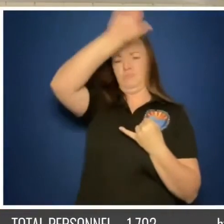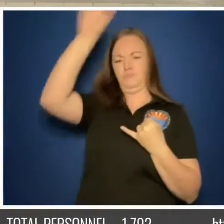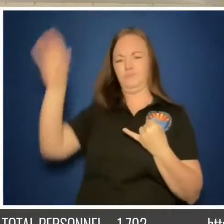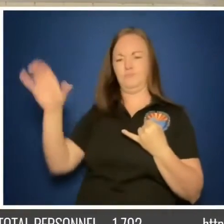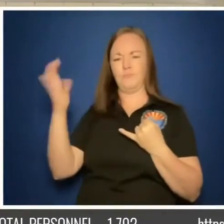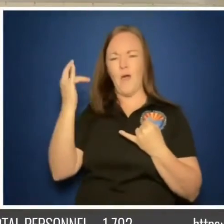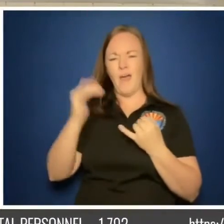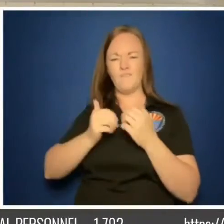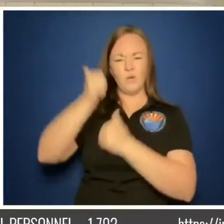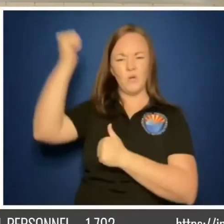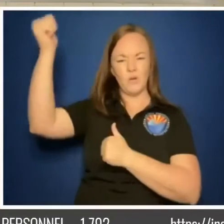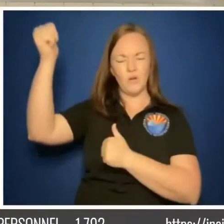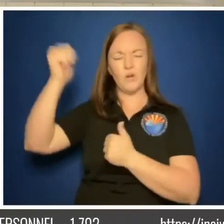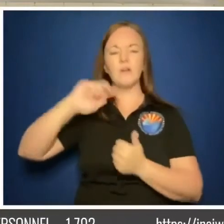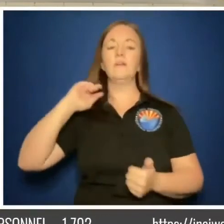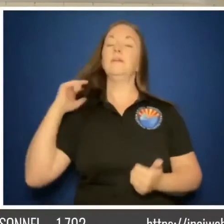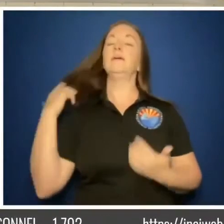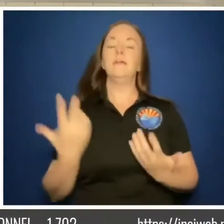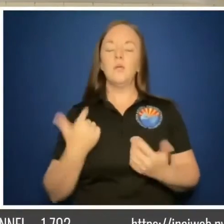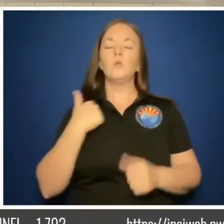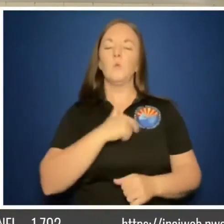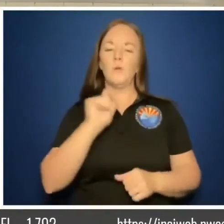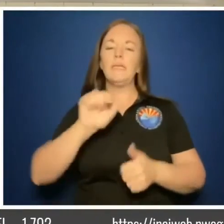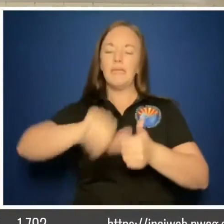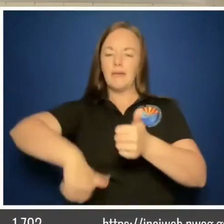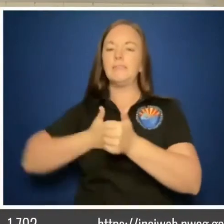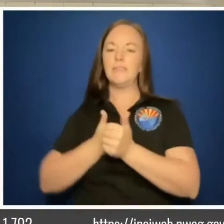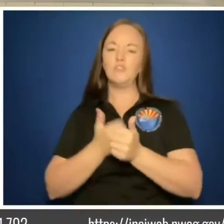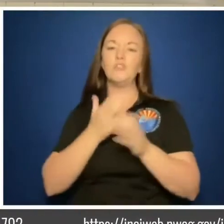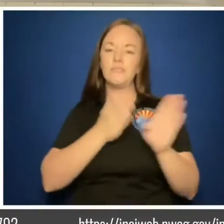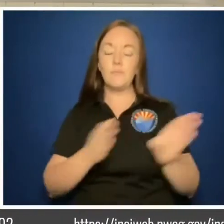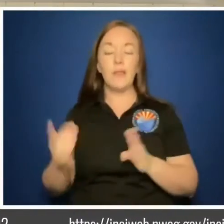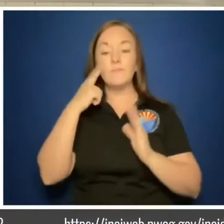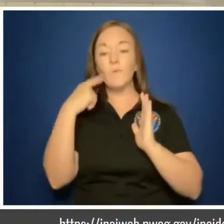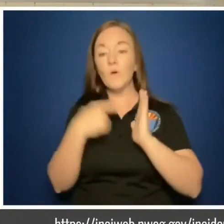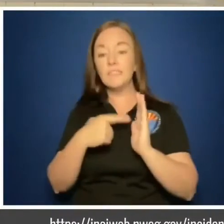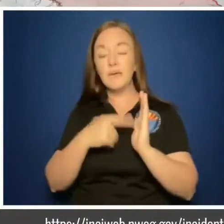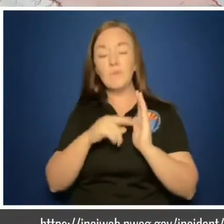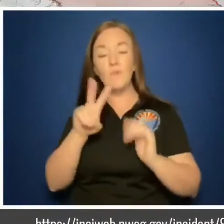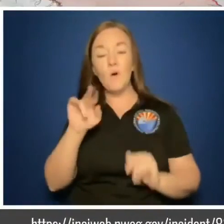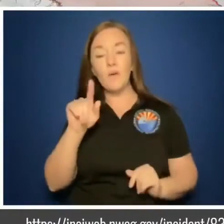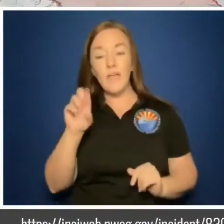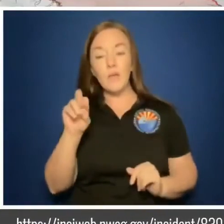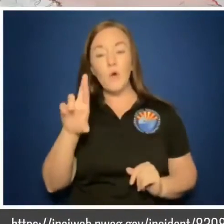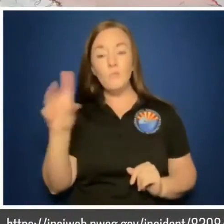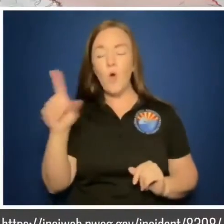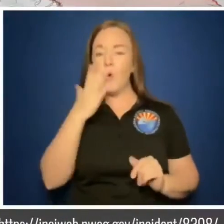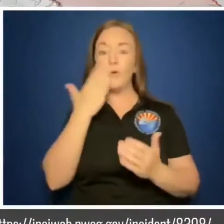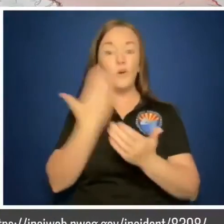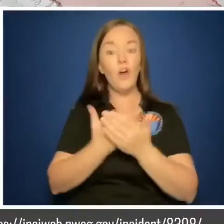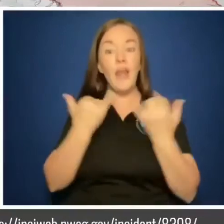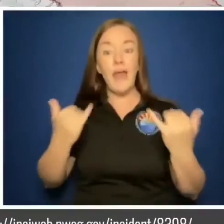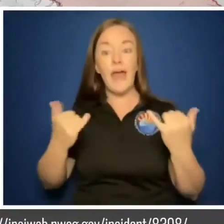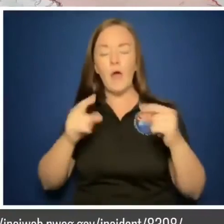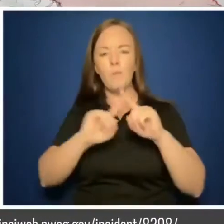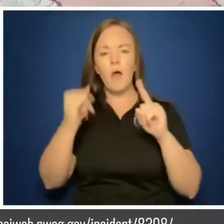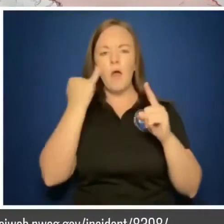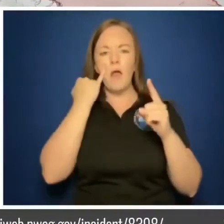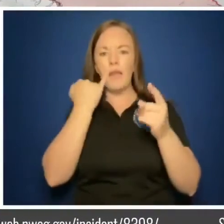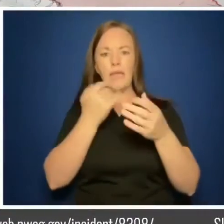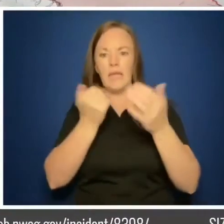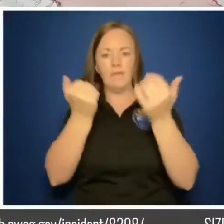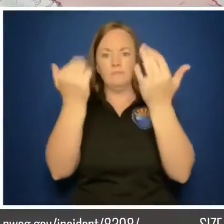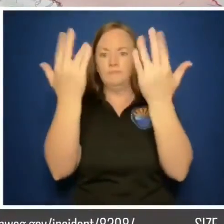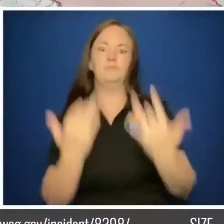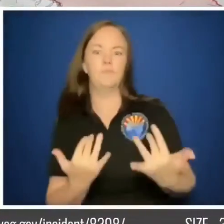but we have to have a contingency plan to fall back on should that line not hold. So we have other lines out here identified further back